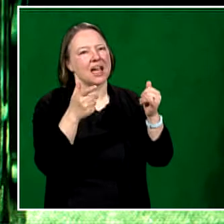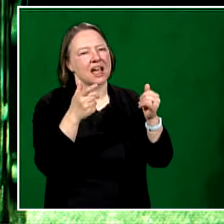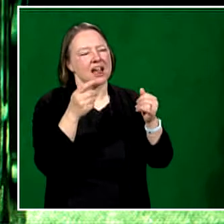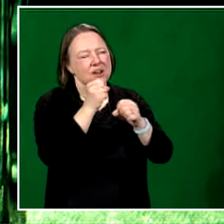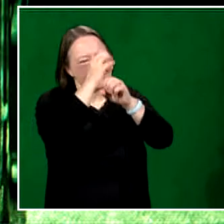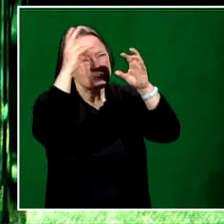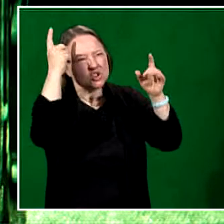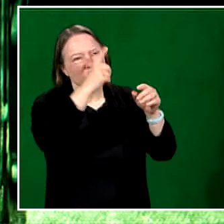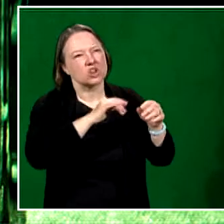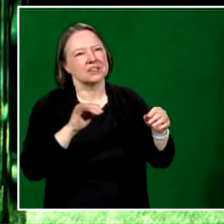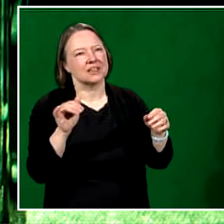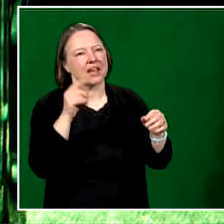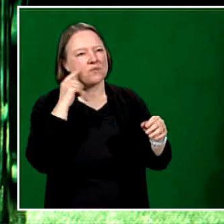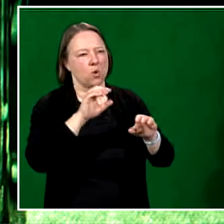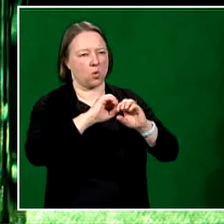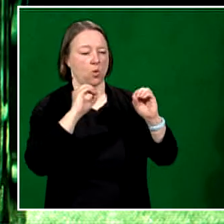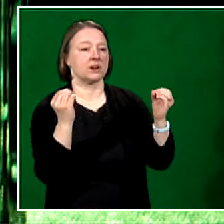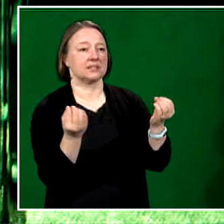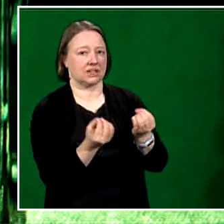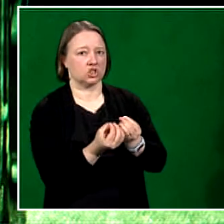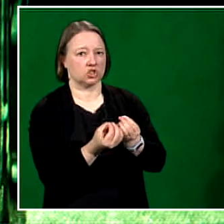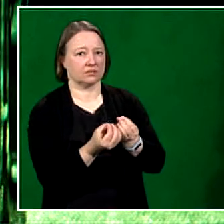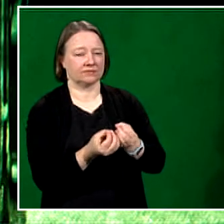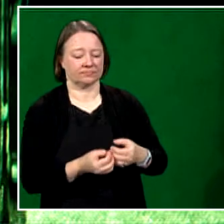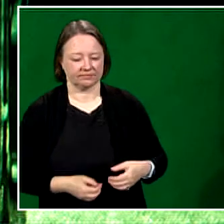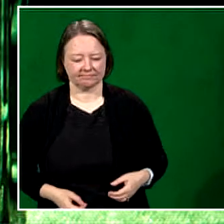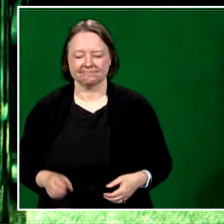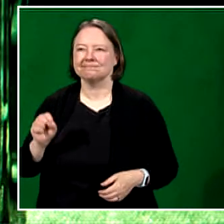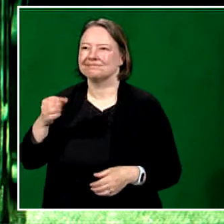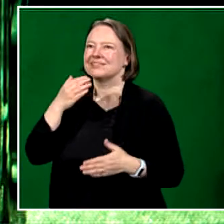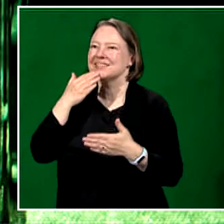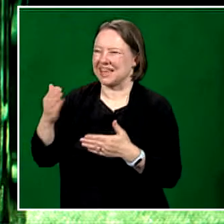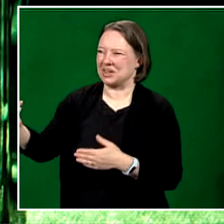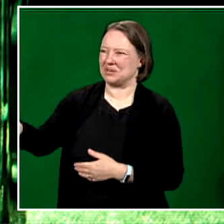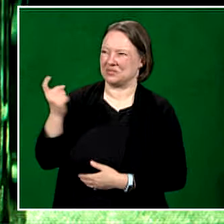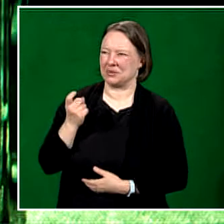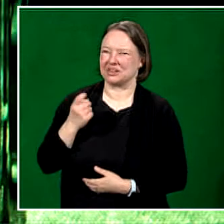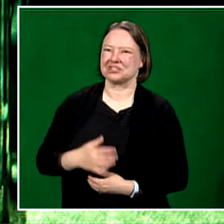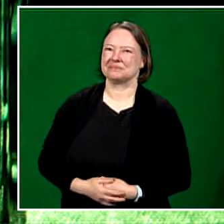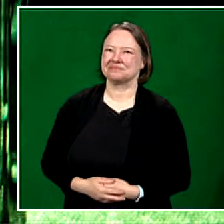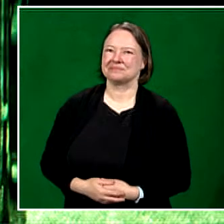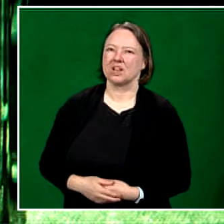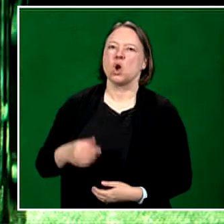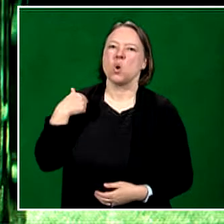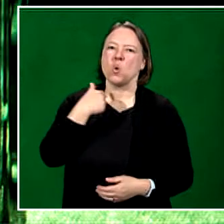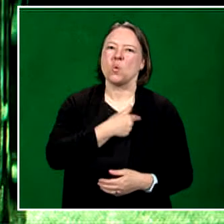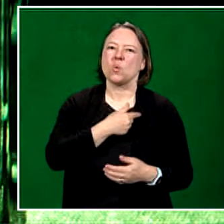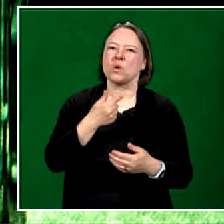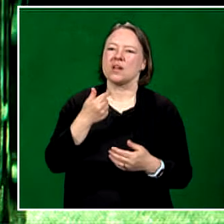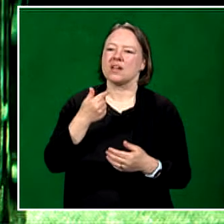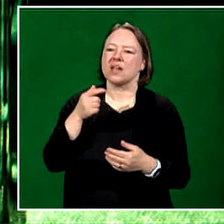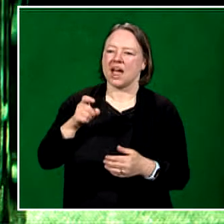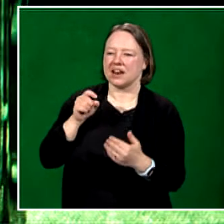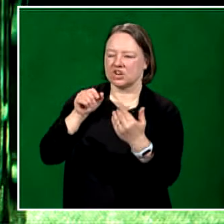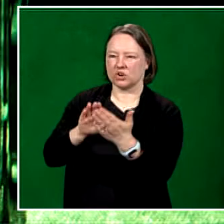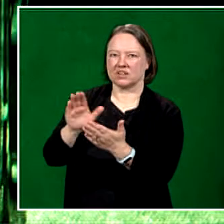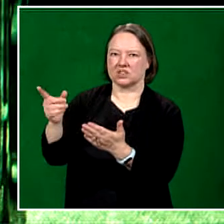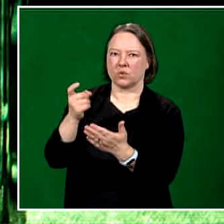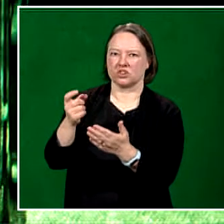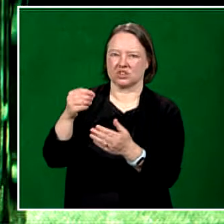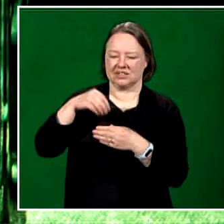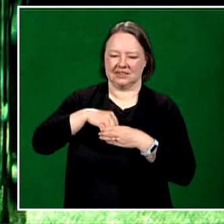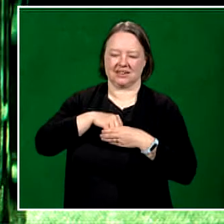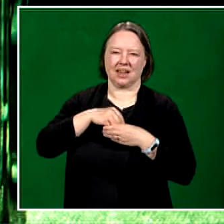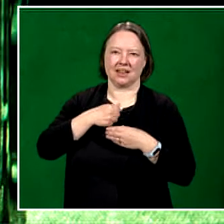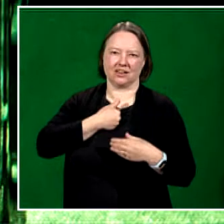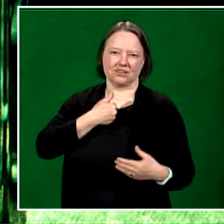look like in the form of an organization? Yeah, thank you for that question. So we have had to address this question within